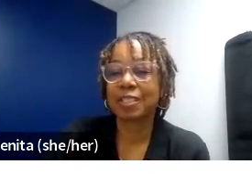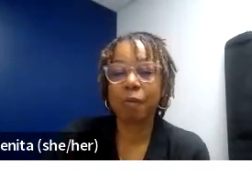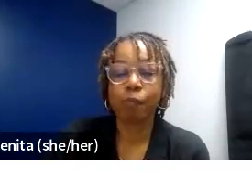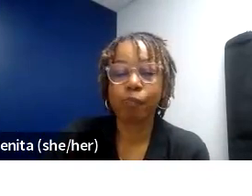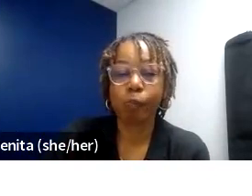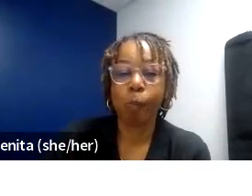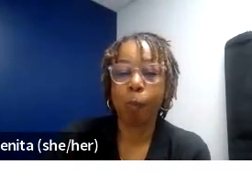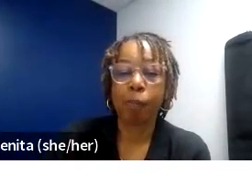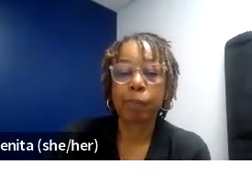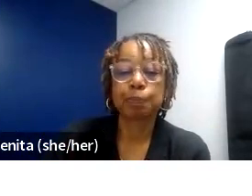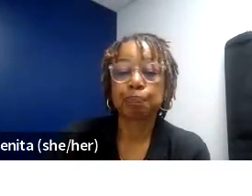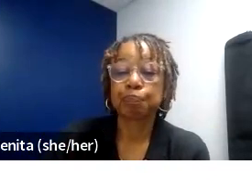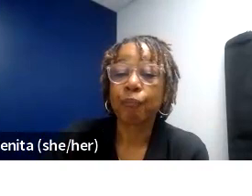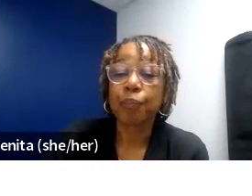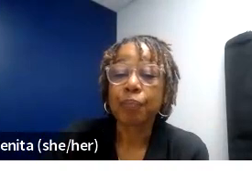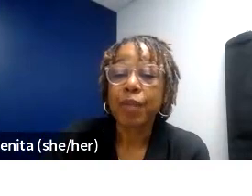few minutes.